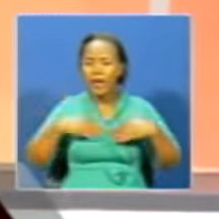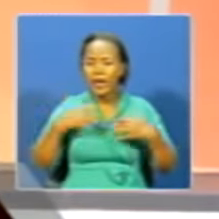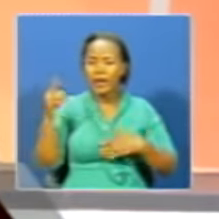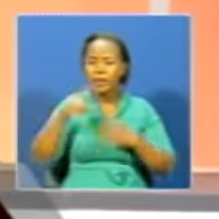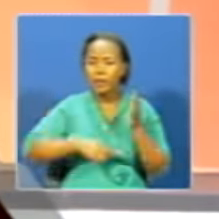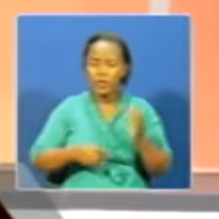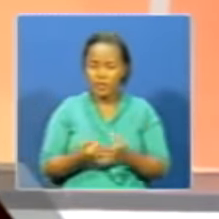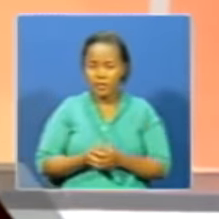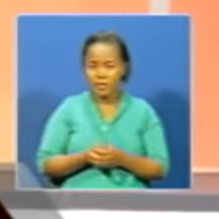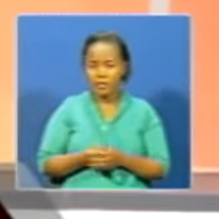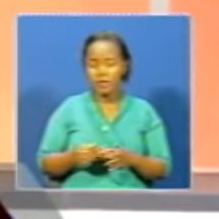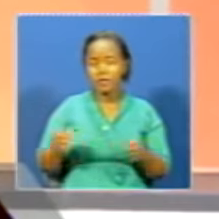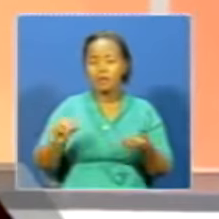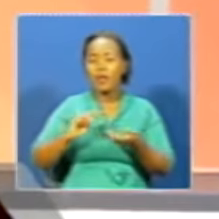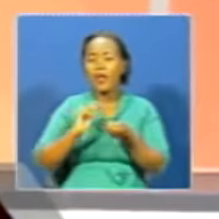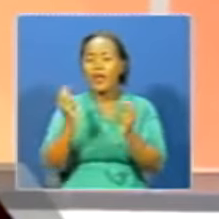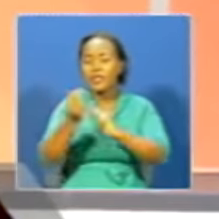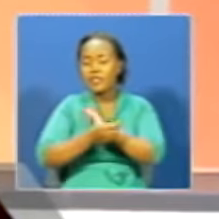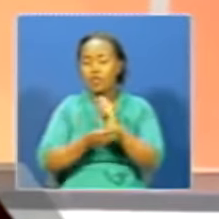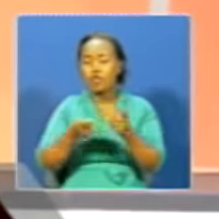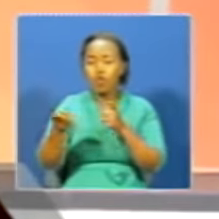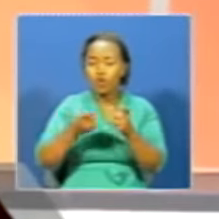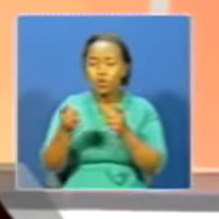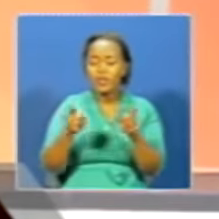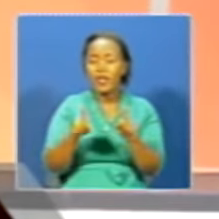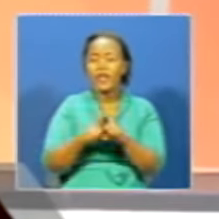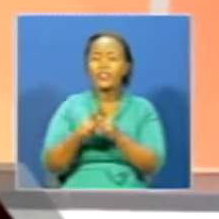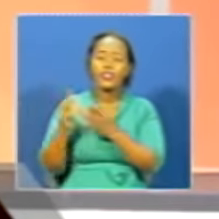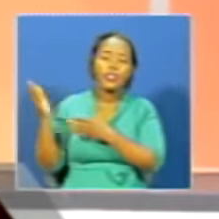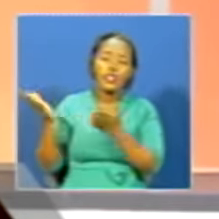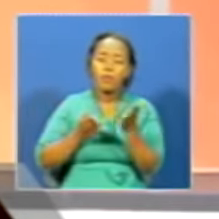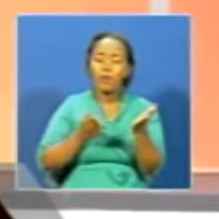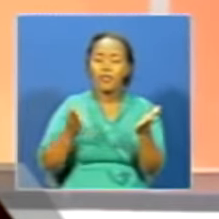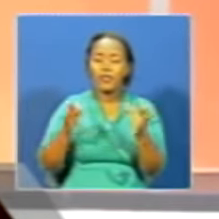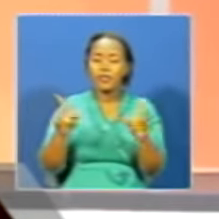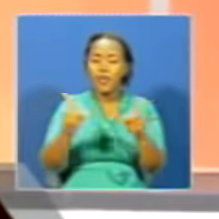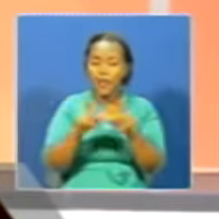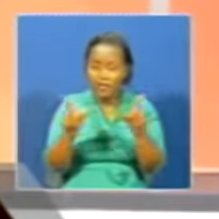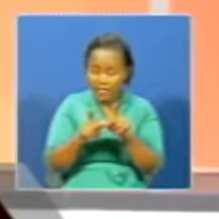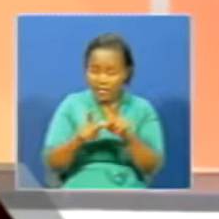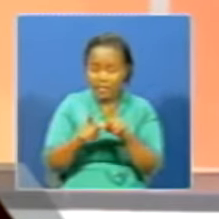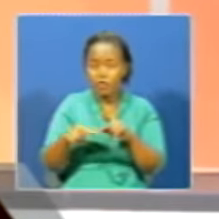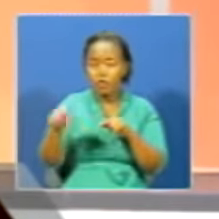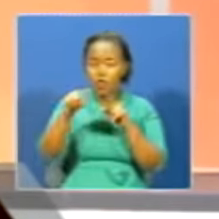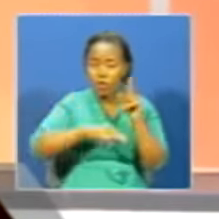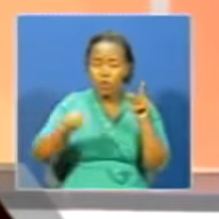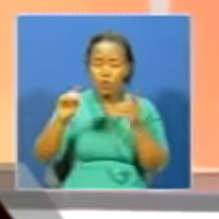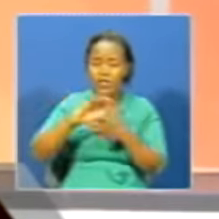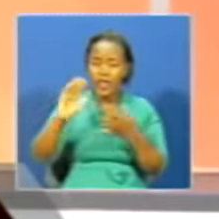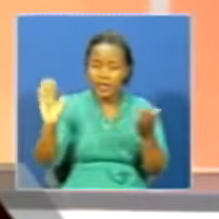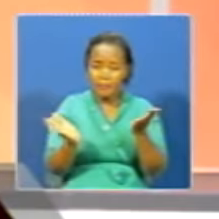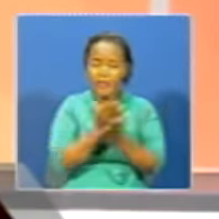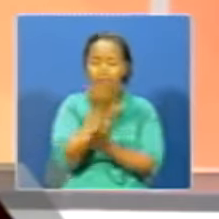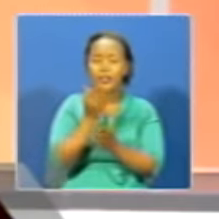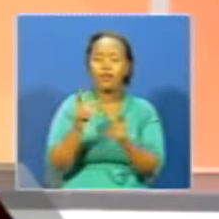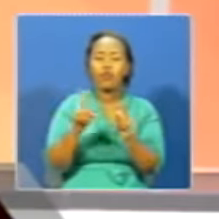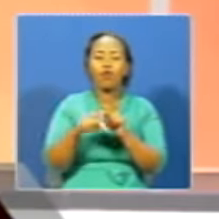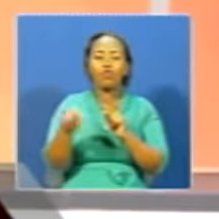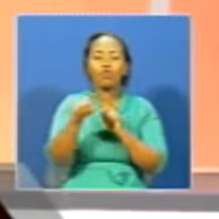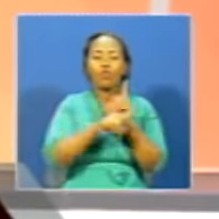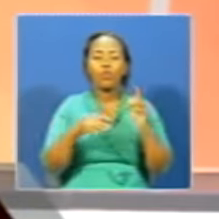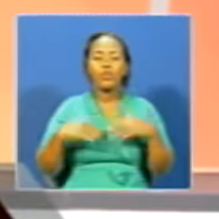licensing, exchange controls. Yeah. The moment we eliminated that and we were able to have a unified exchange